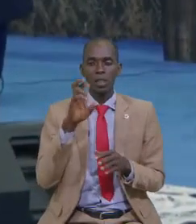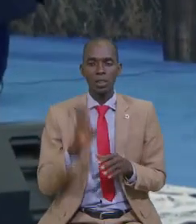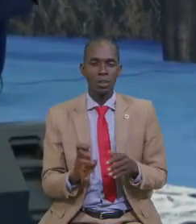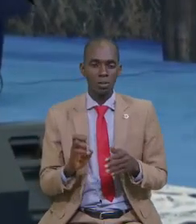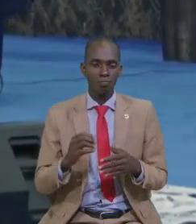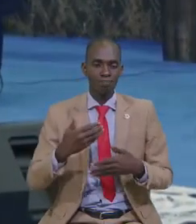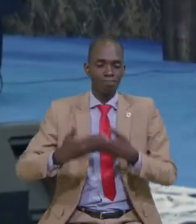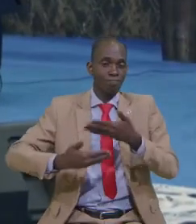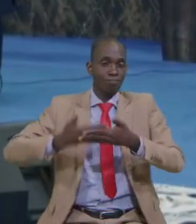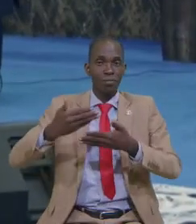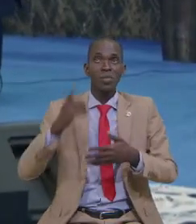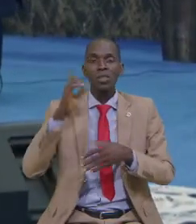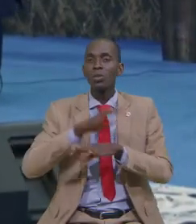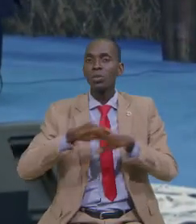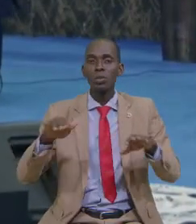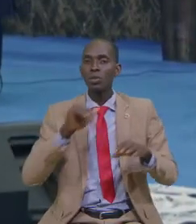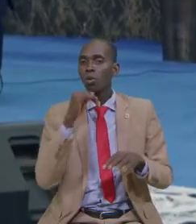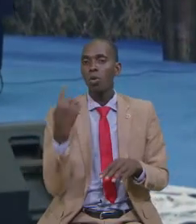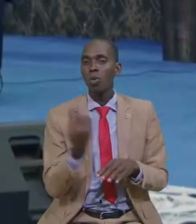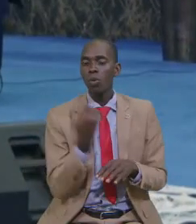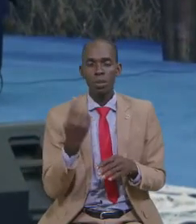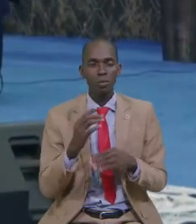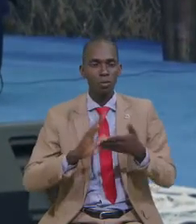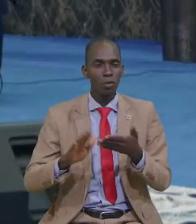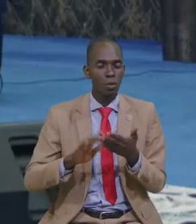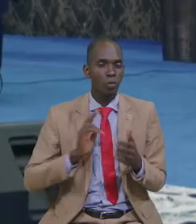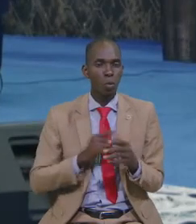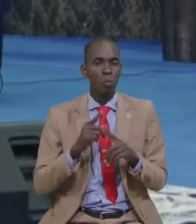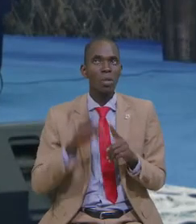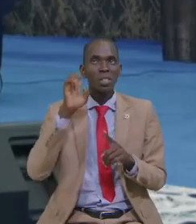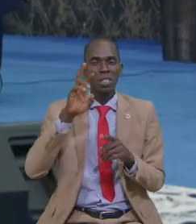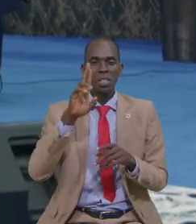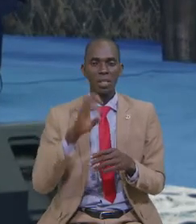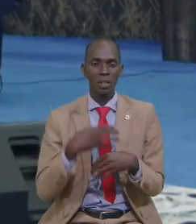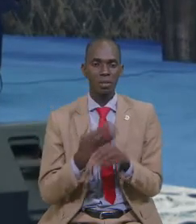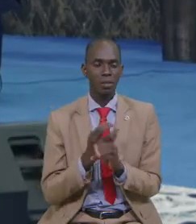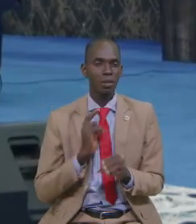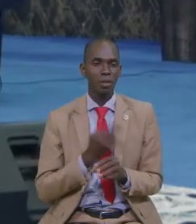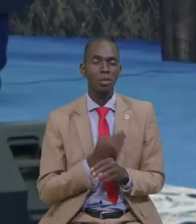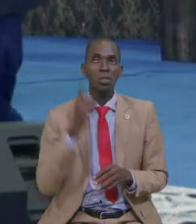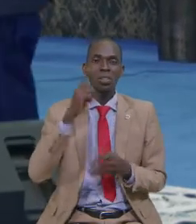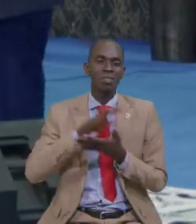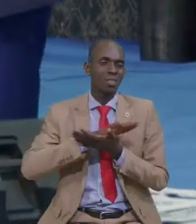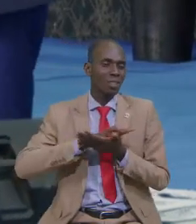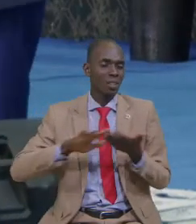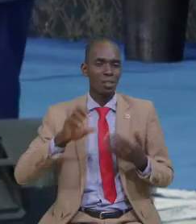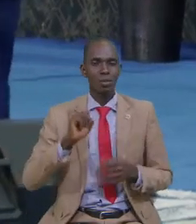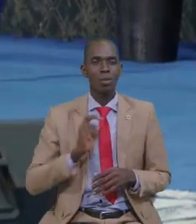just forgive us, it regenerates us. He cleanses us. He washes